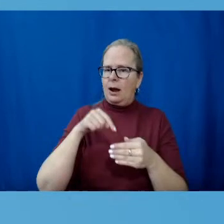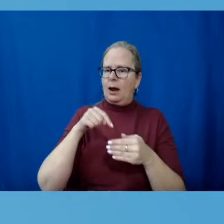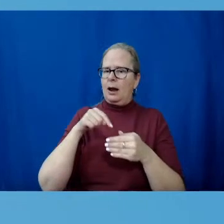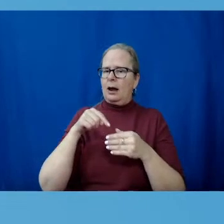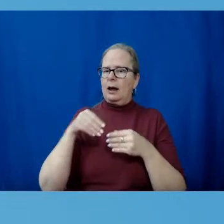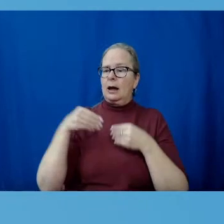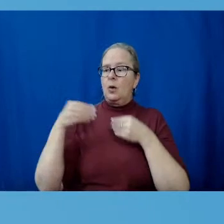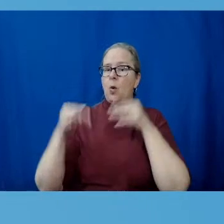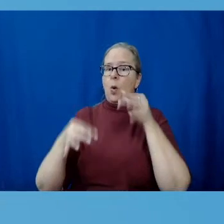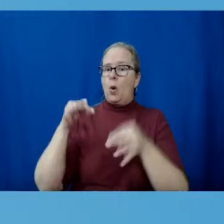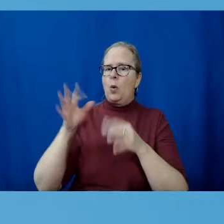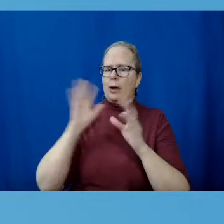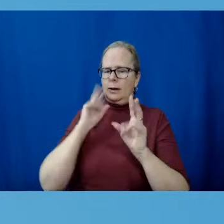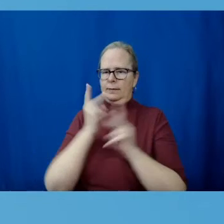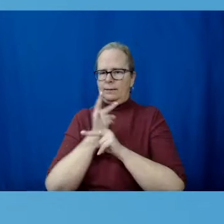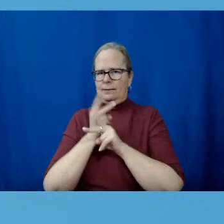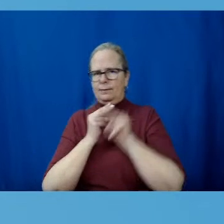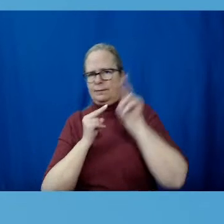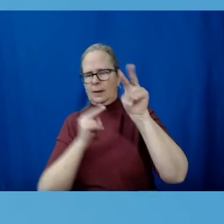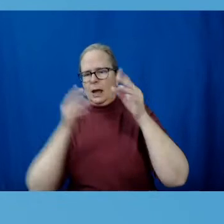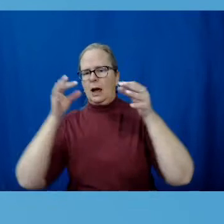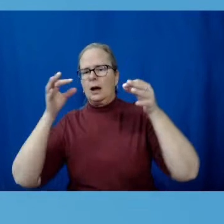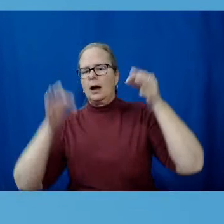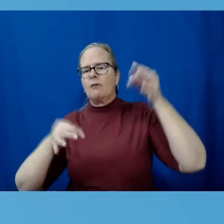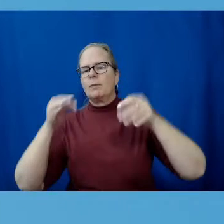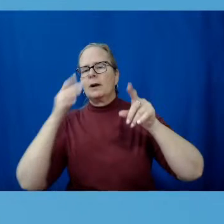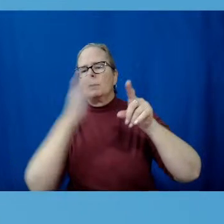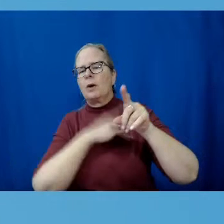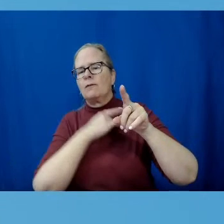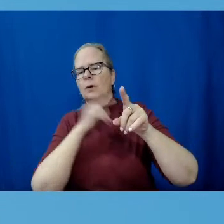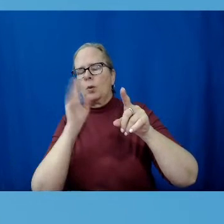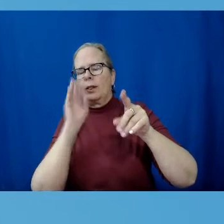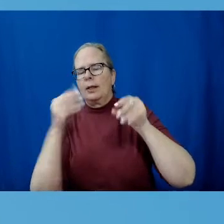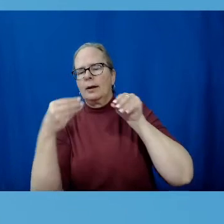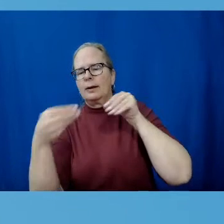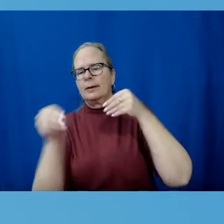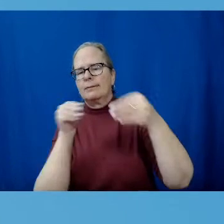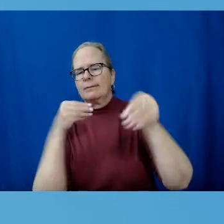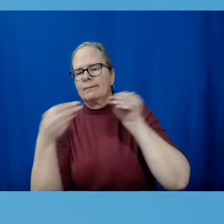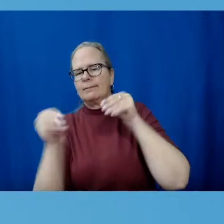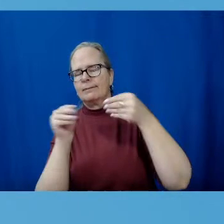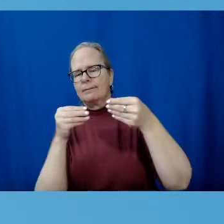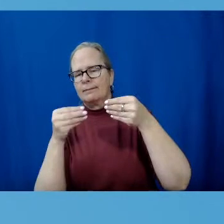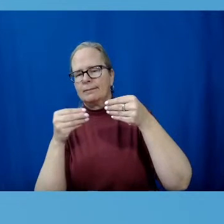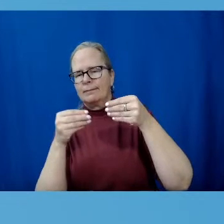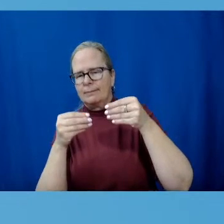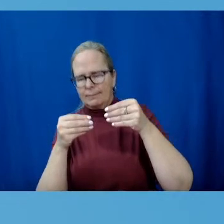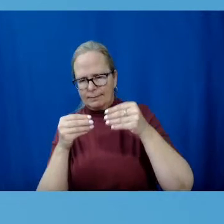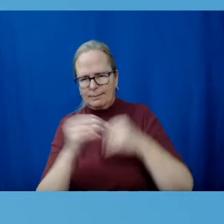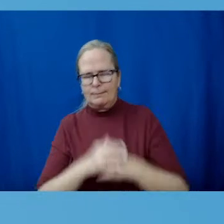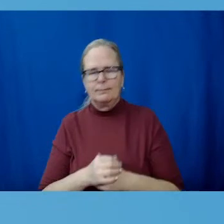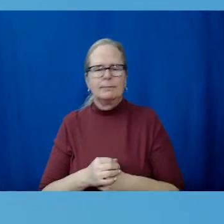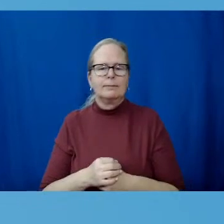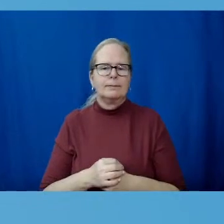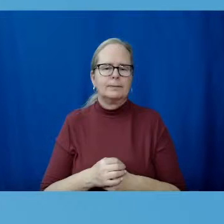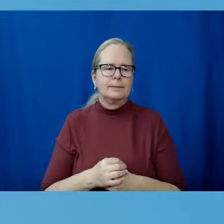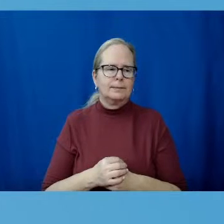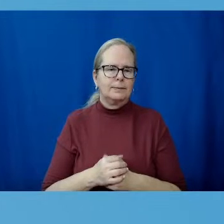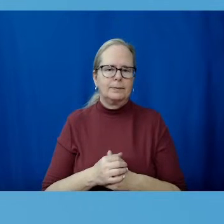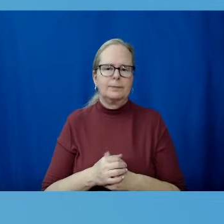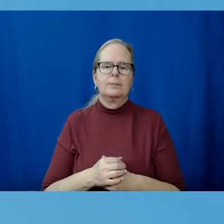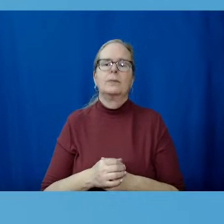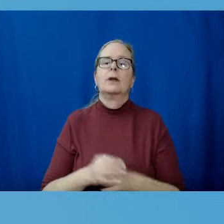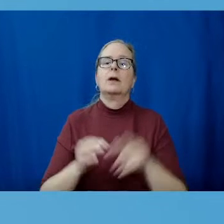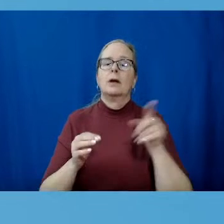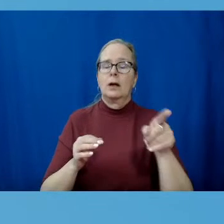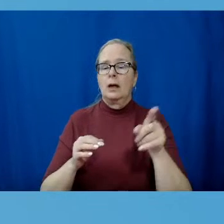nature of our federalism also demands that the federal government doesn't just wake up one day and just go, we're jumping into Alberta to go and start doing things. They wouldn't